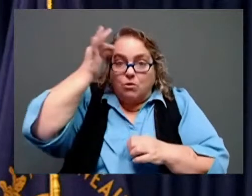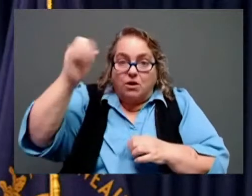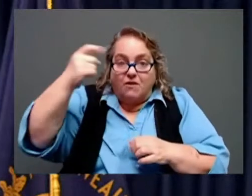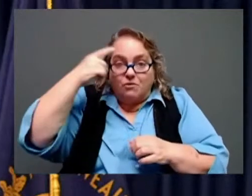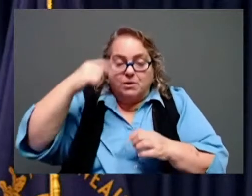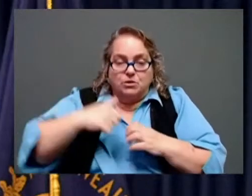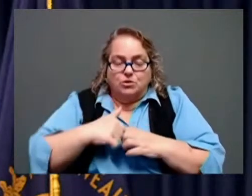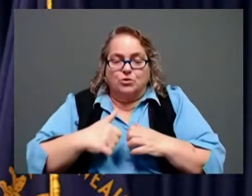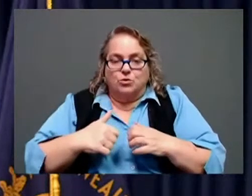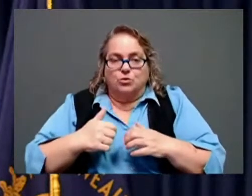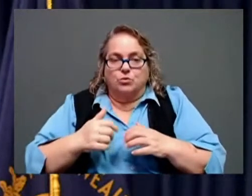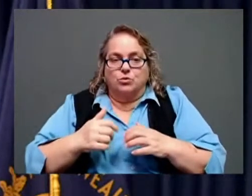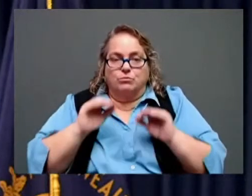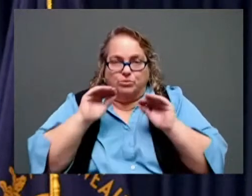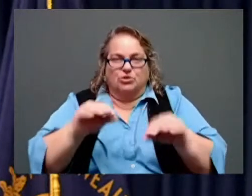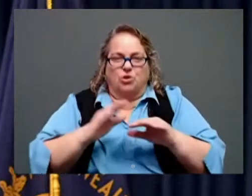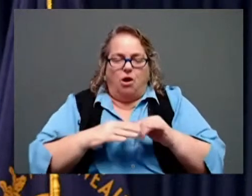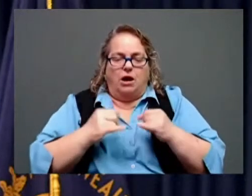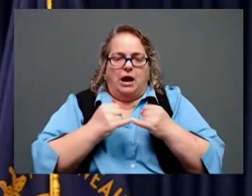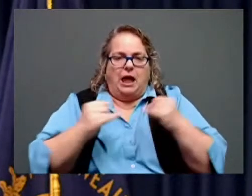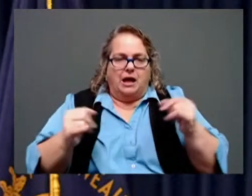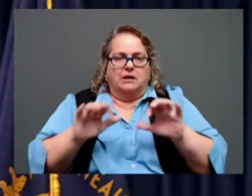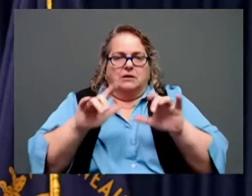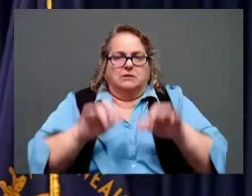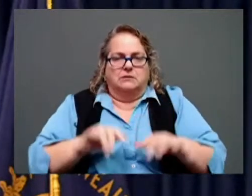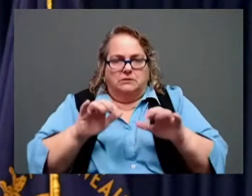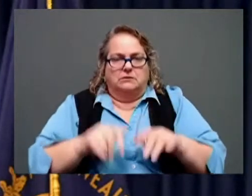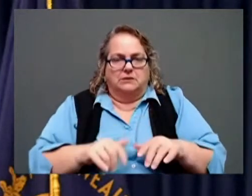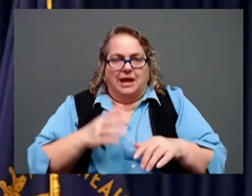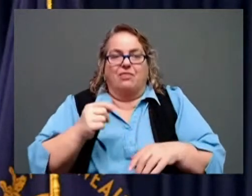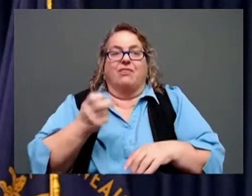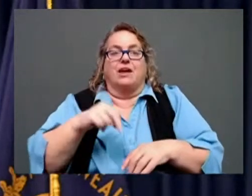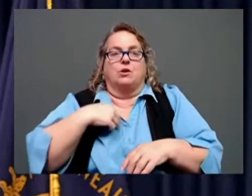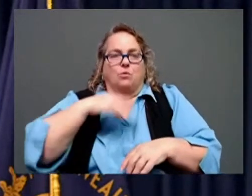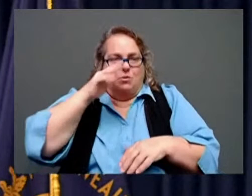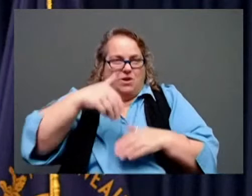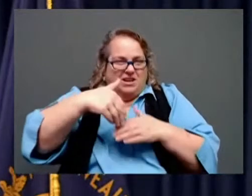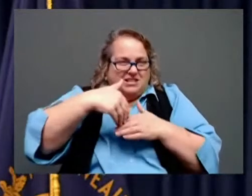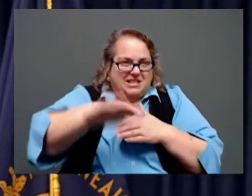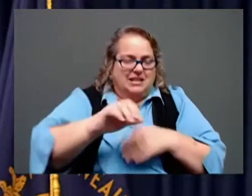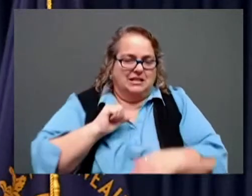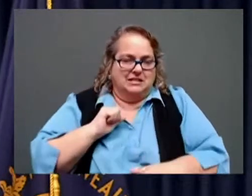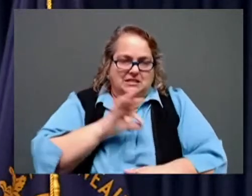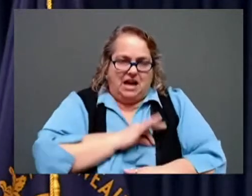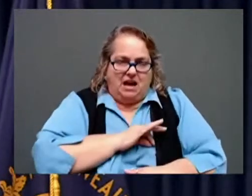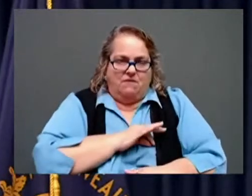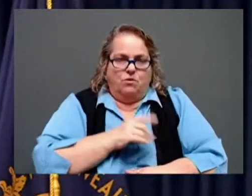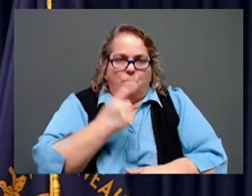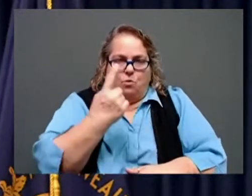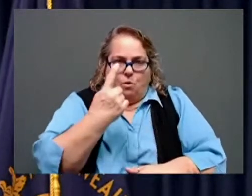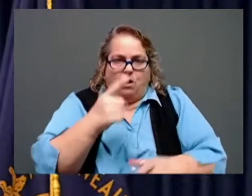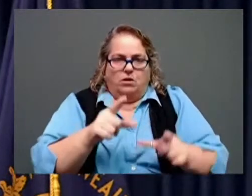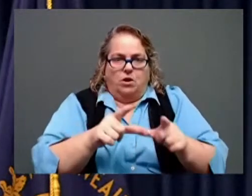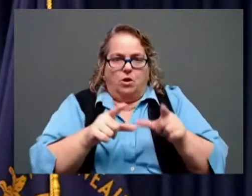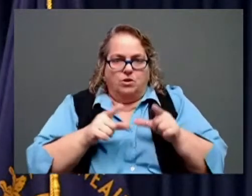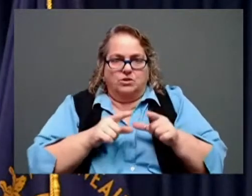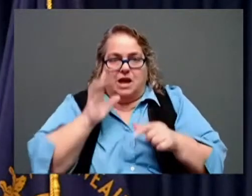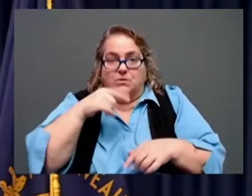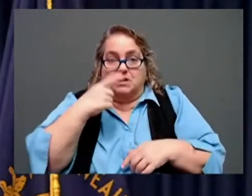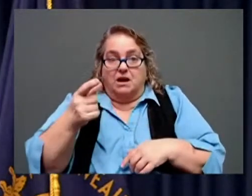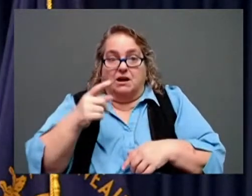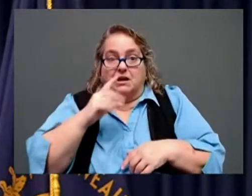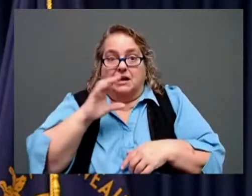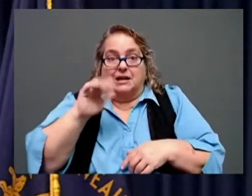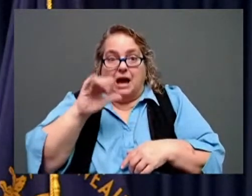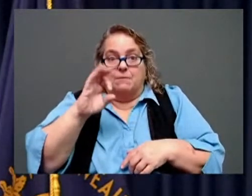as possible. And then we will be dispatching staff, again, hopefully in one location. Actually, I'm going to tell the cabinet secretaries today, it's all going to be in